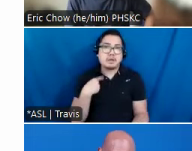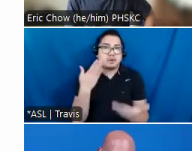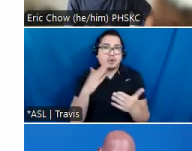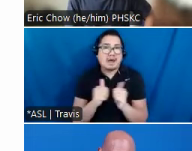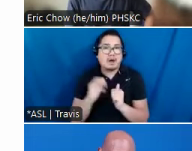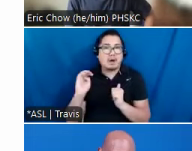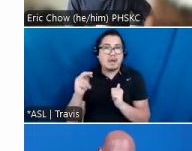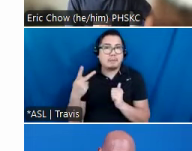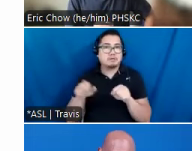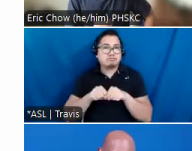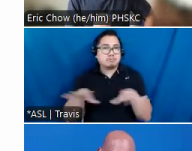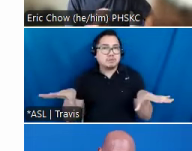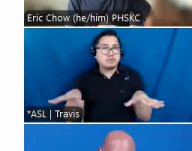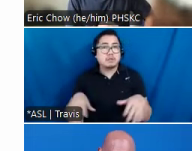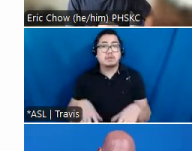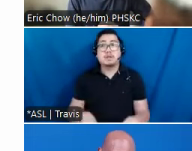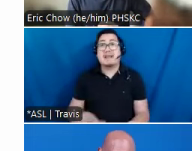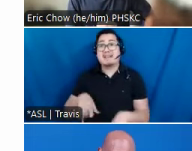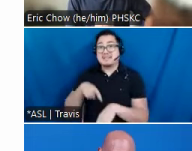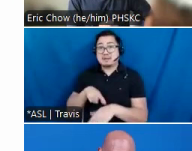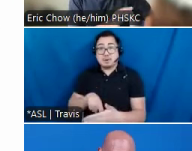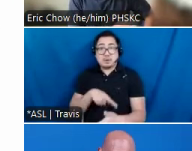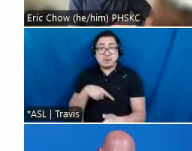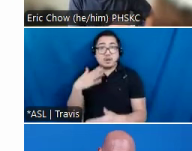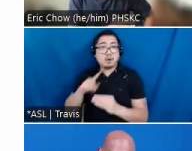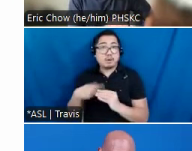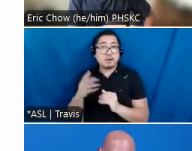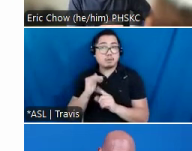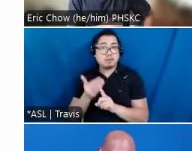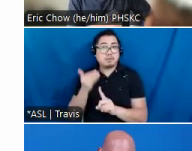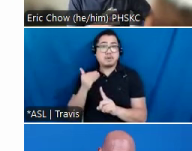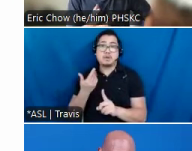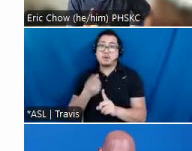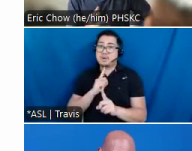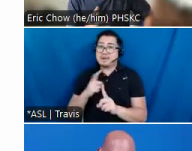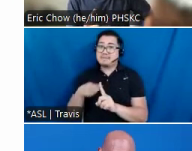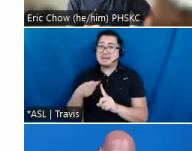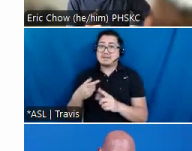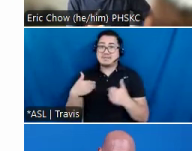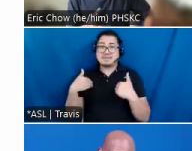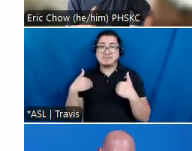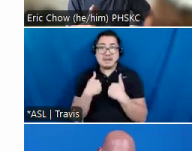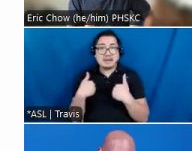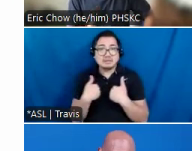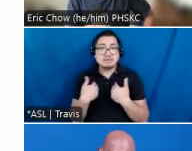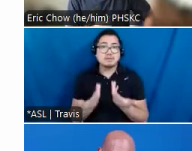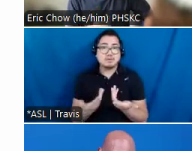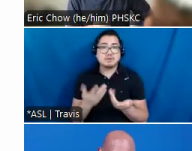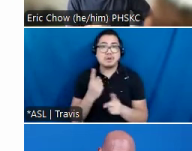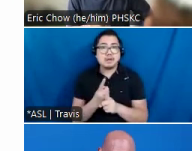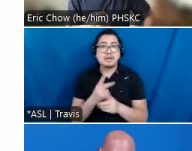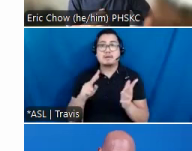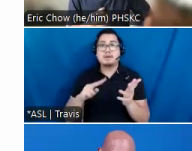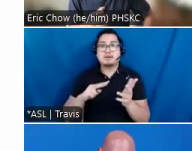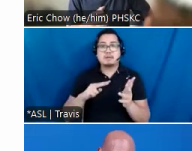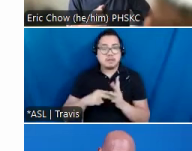spreading. And what we knew about this infection before then was really from animal encounters, right? A lot of people were getting